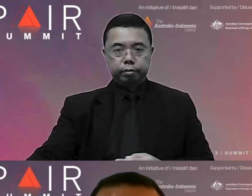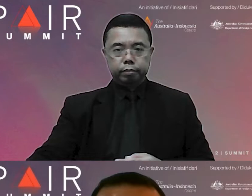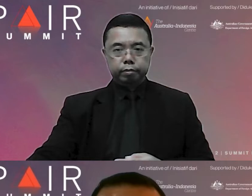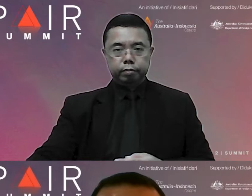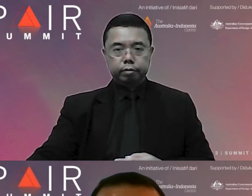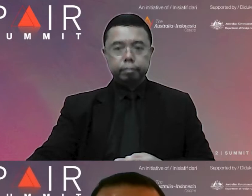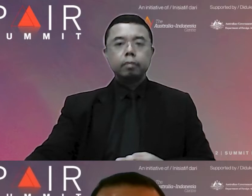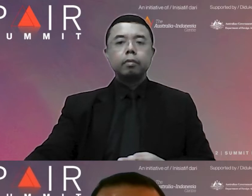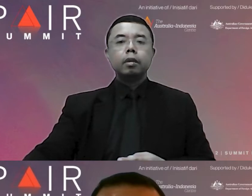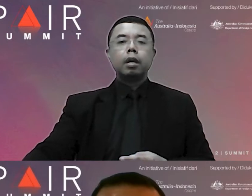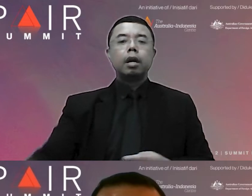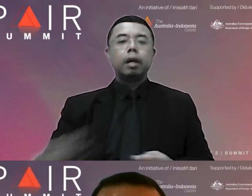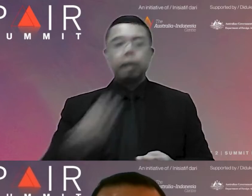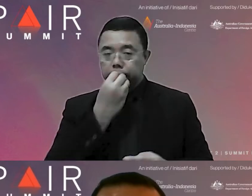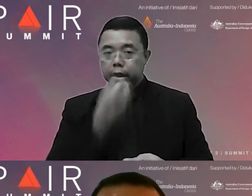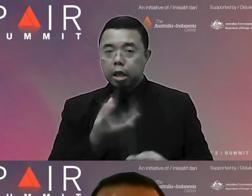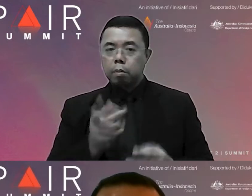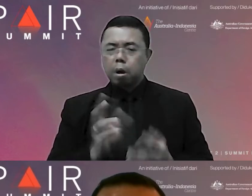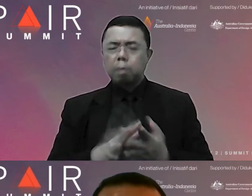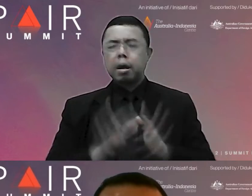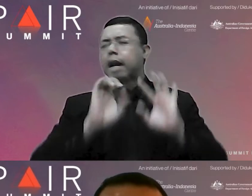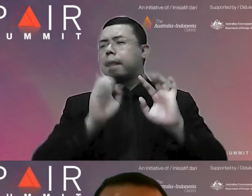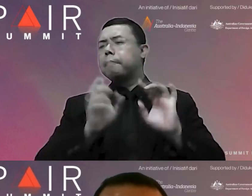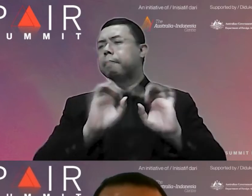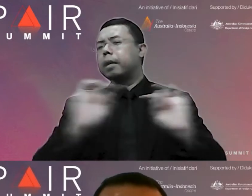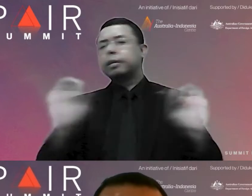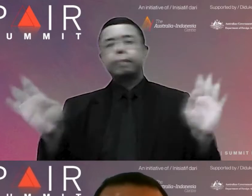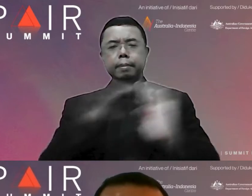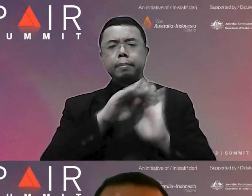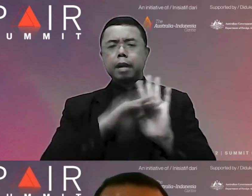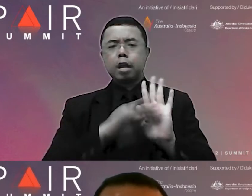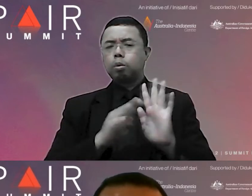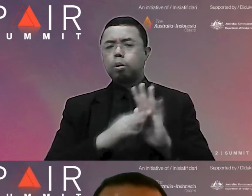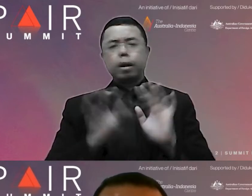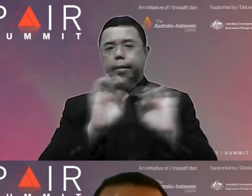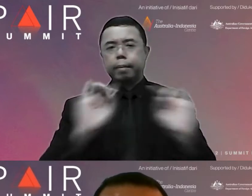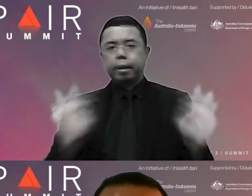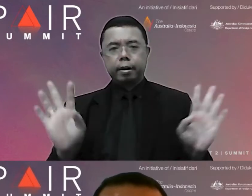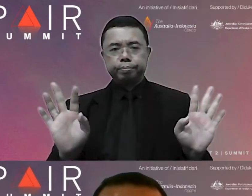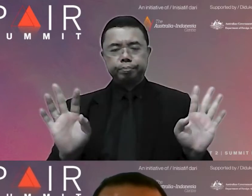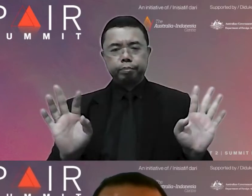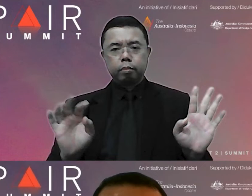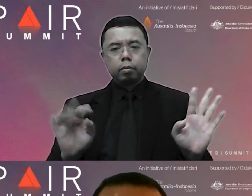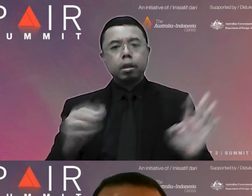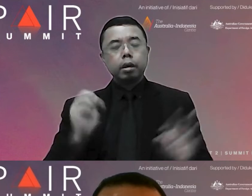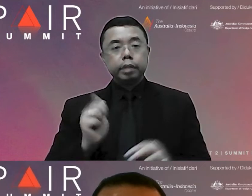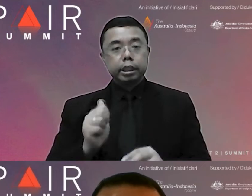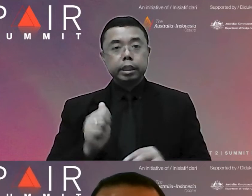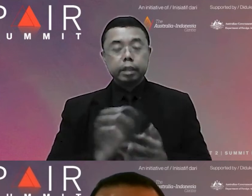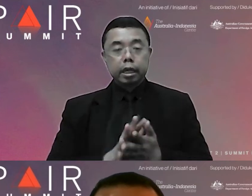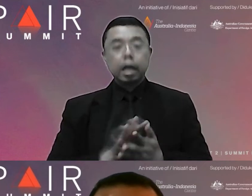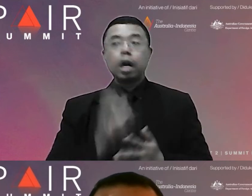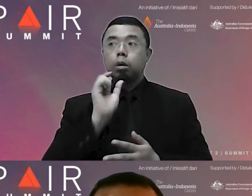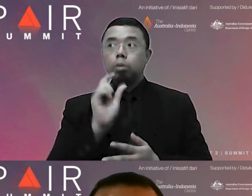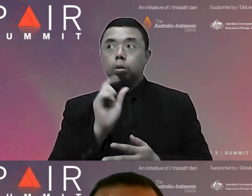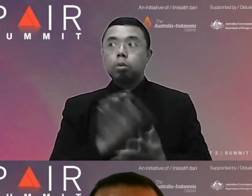the responses and the services provided by different hospitals was different. And